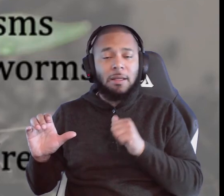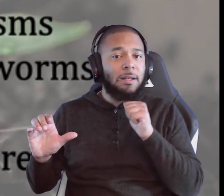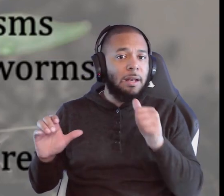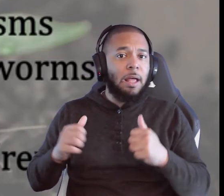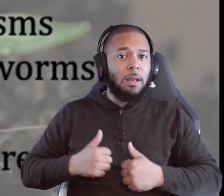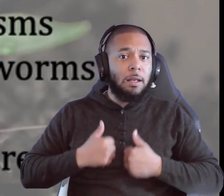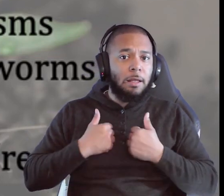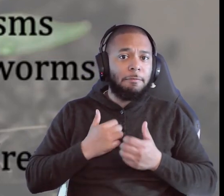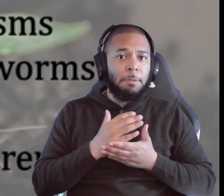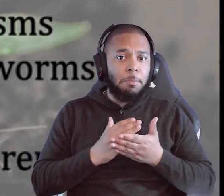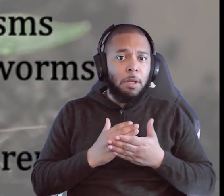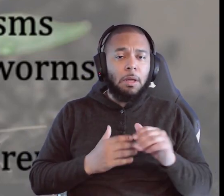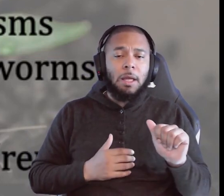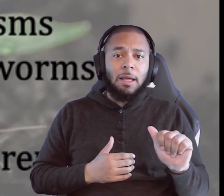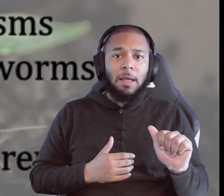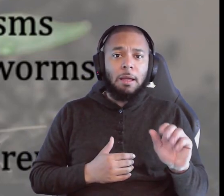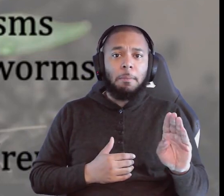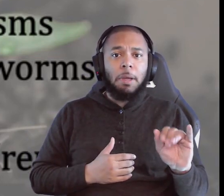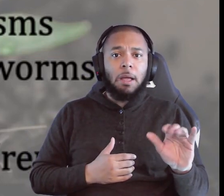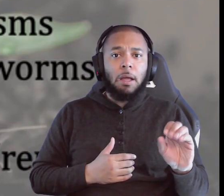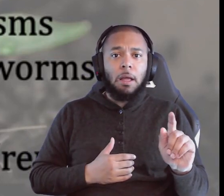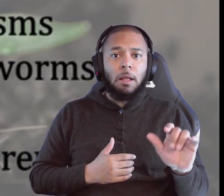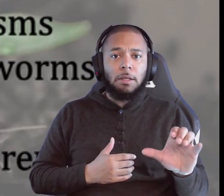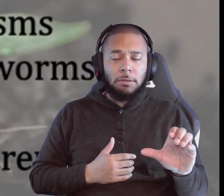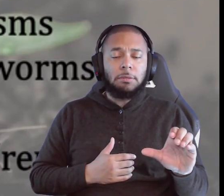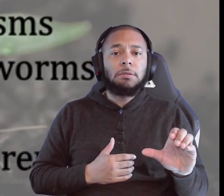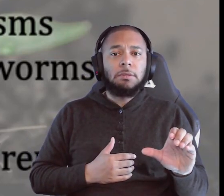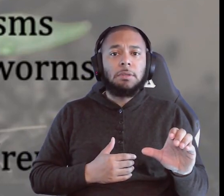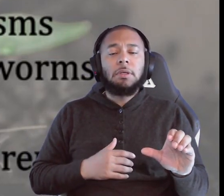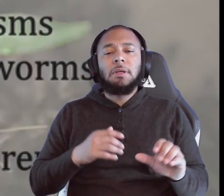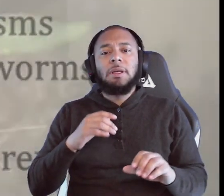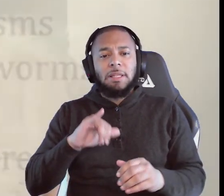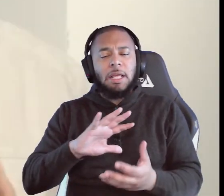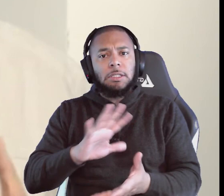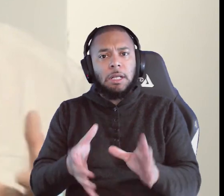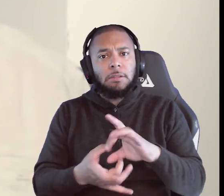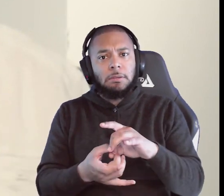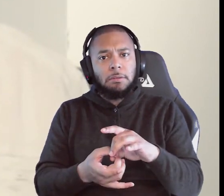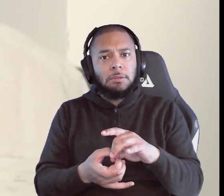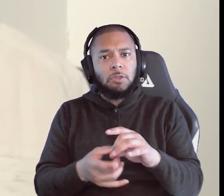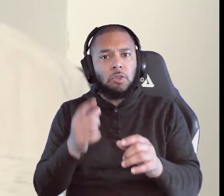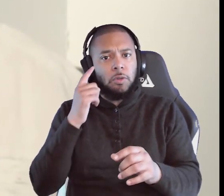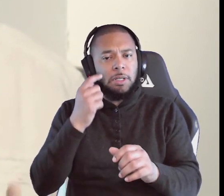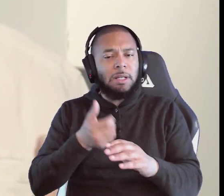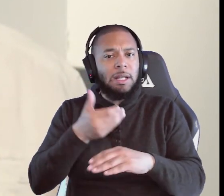which we call abiotic, it's considered to be its own ecosystem. So think of soil